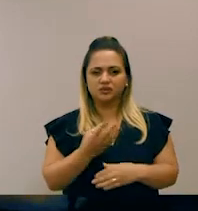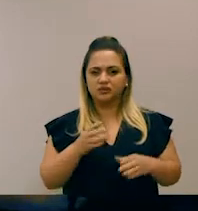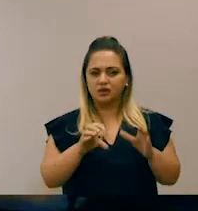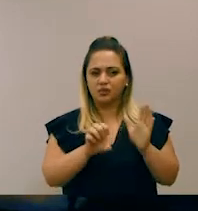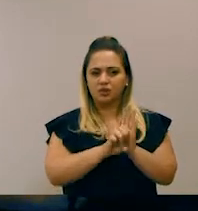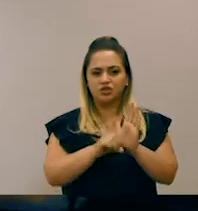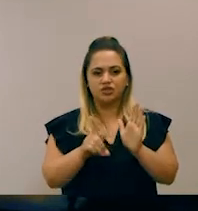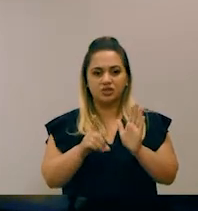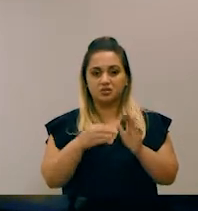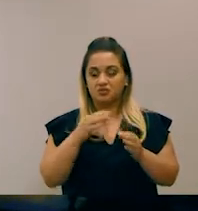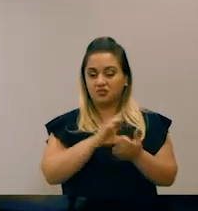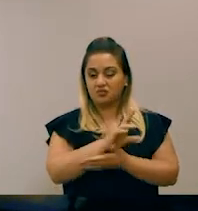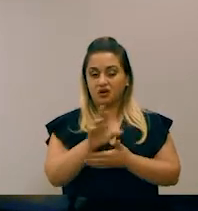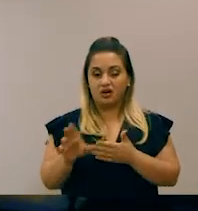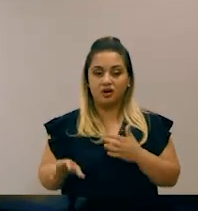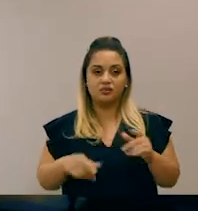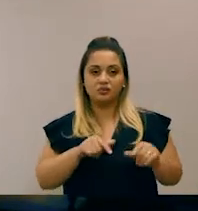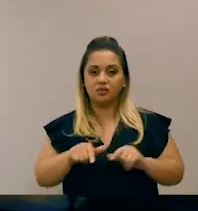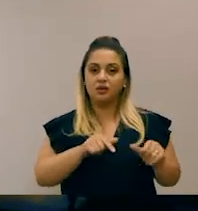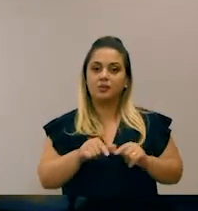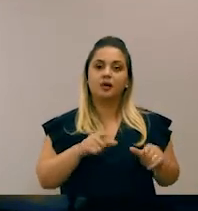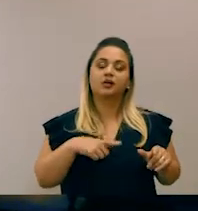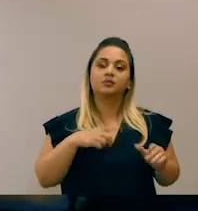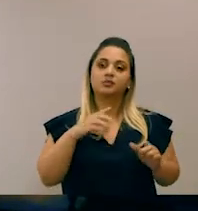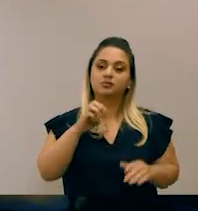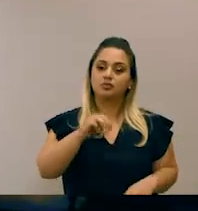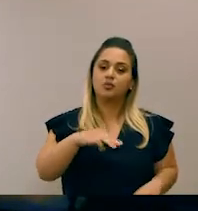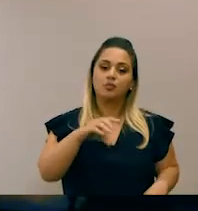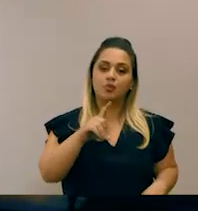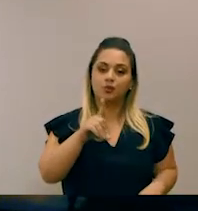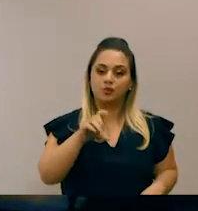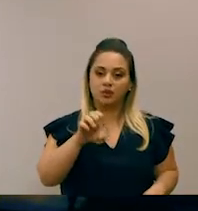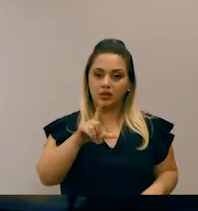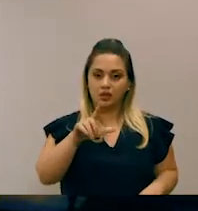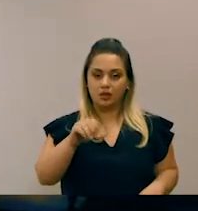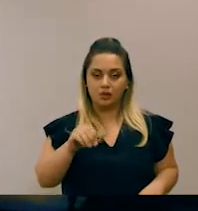for embedding techniques,